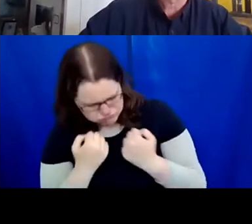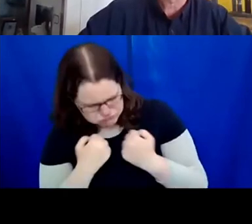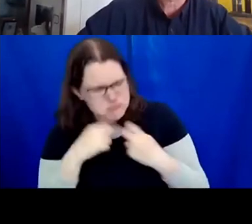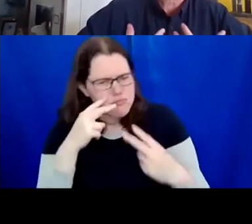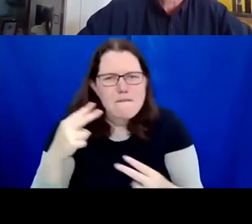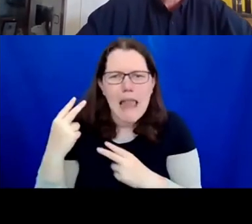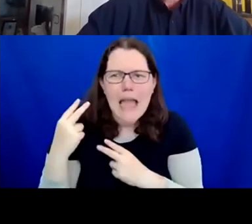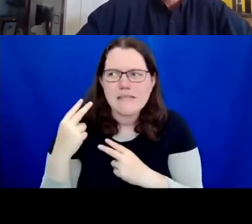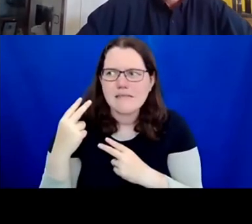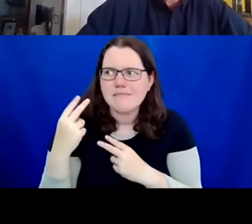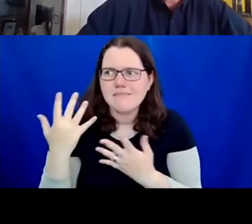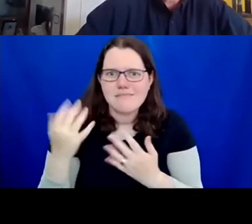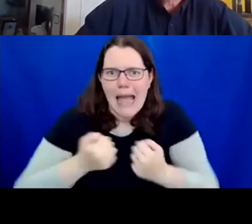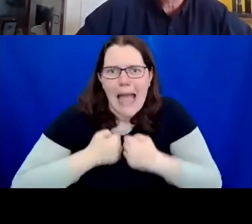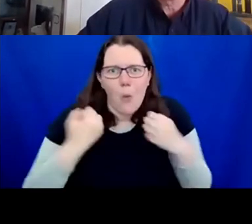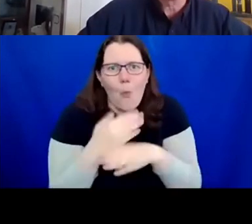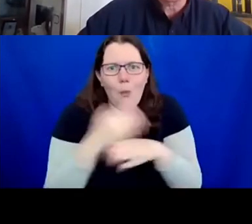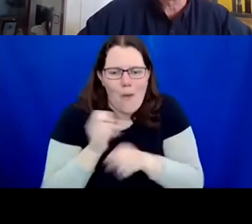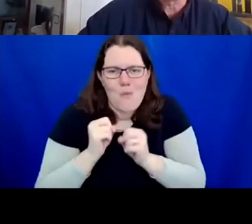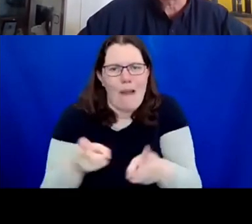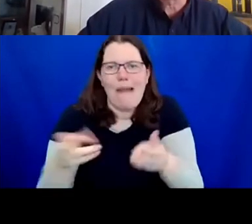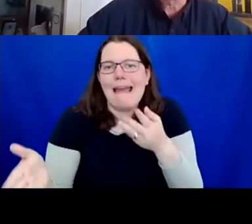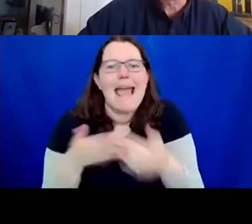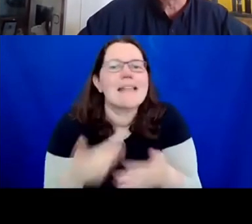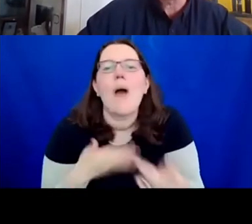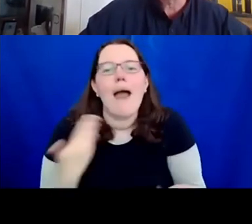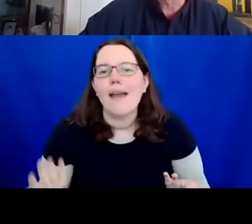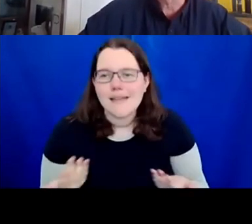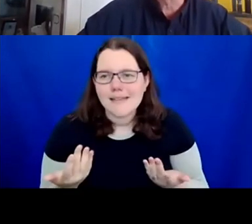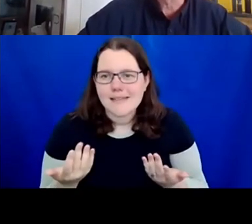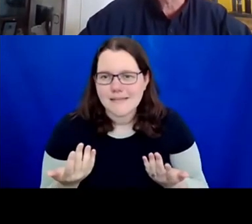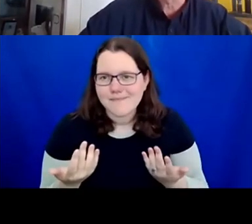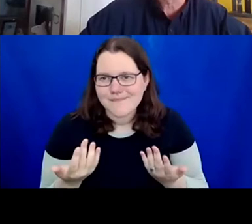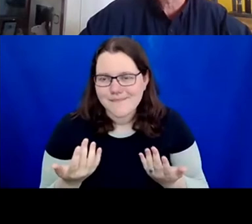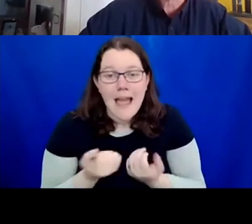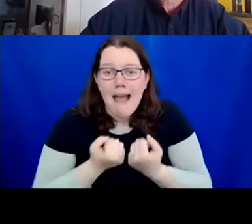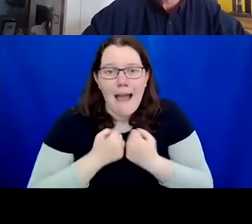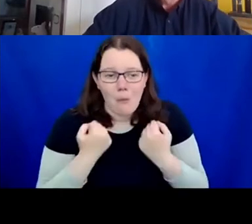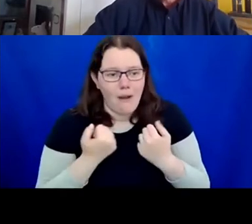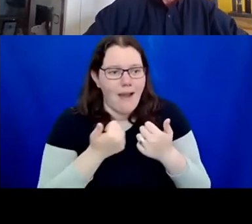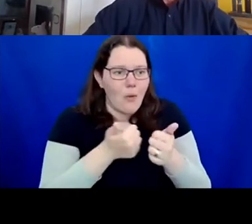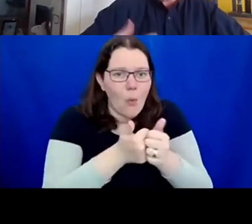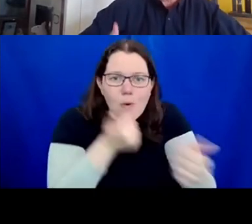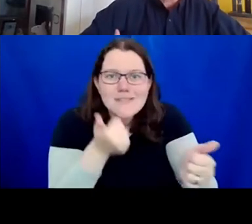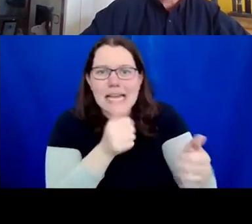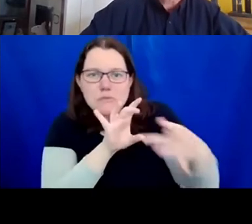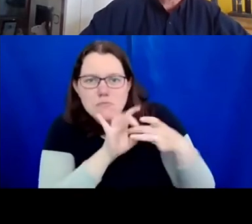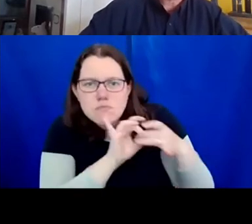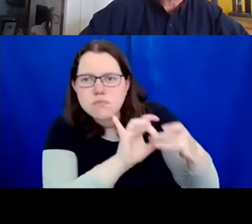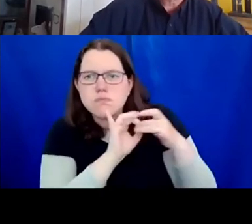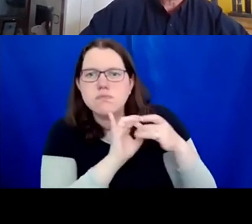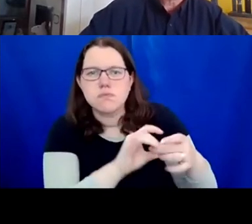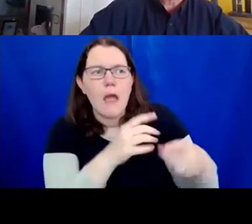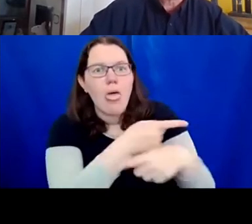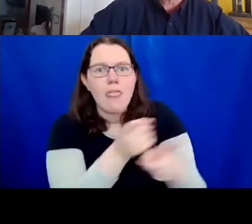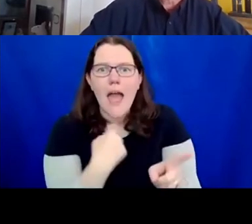cultural institutions. That's how we have to operate. And every organization we would work with says, this is like an